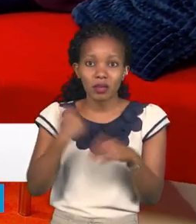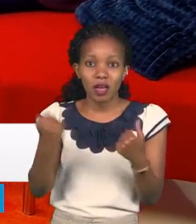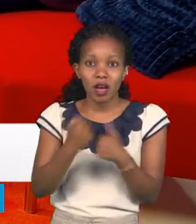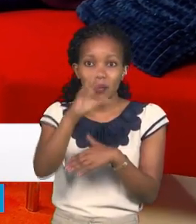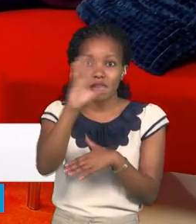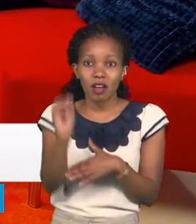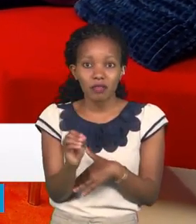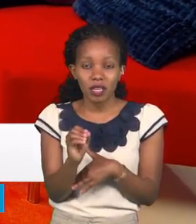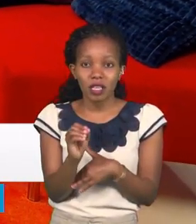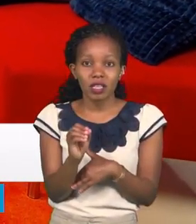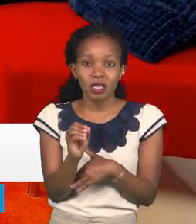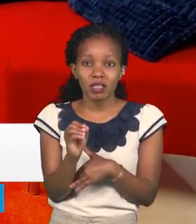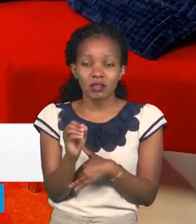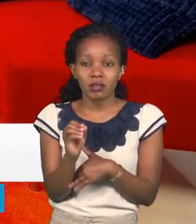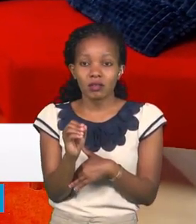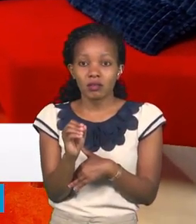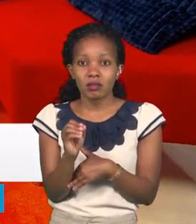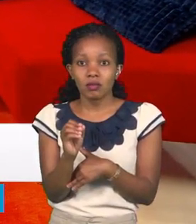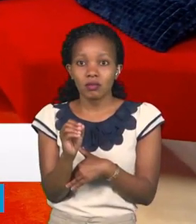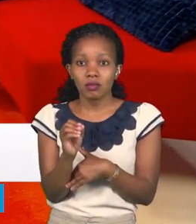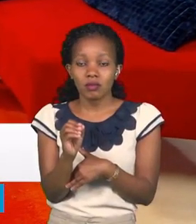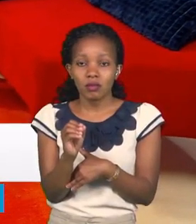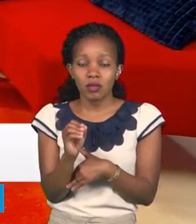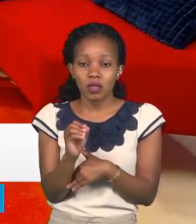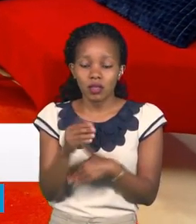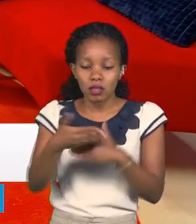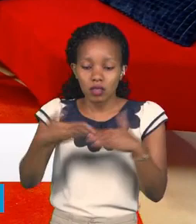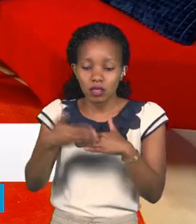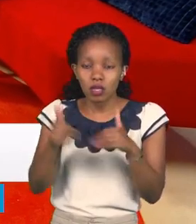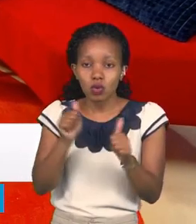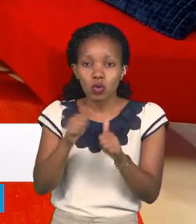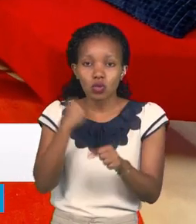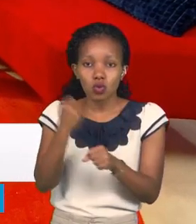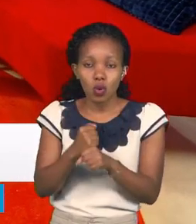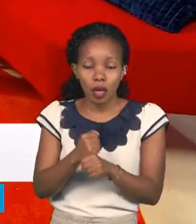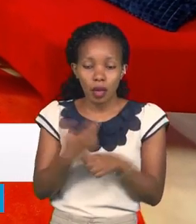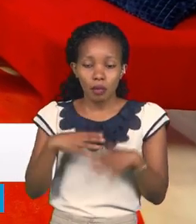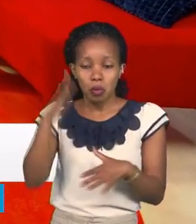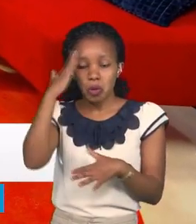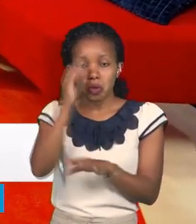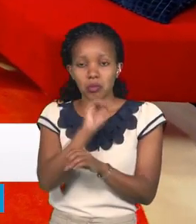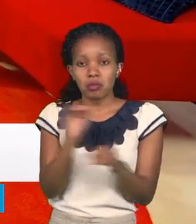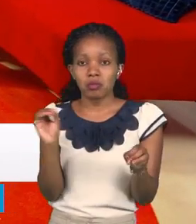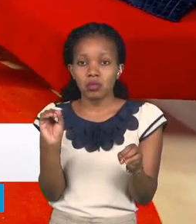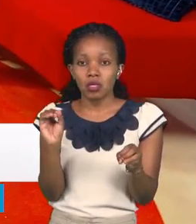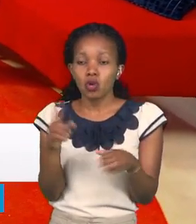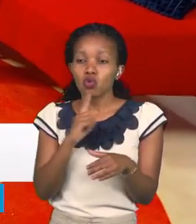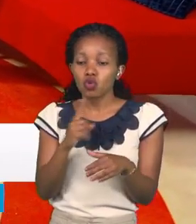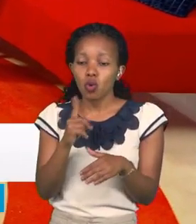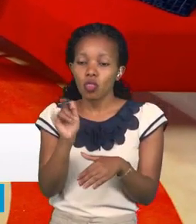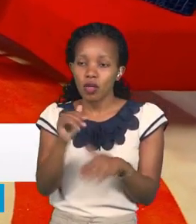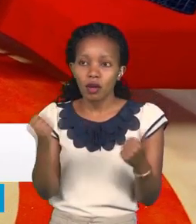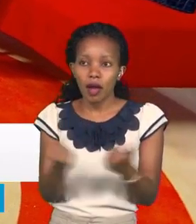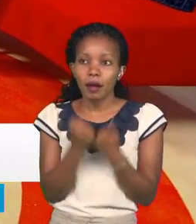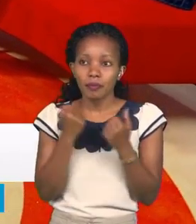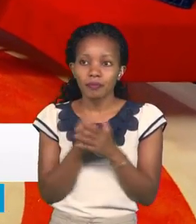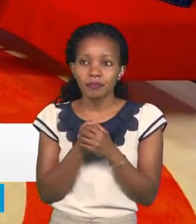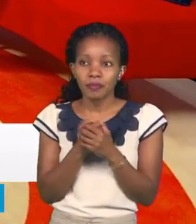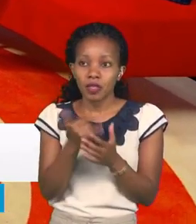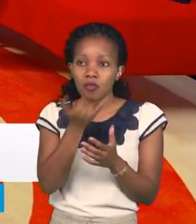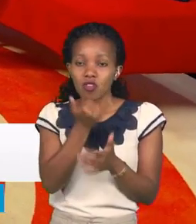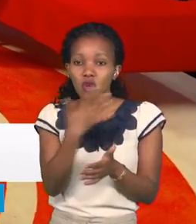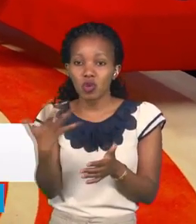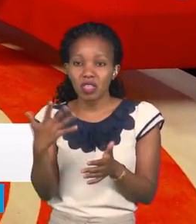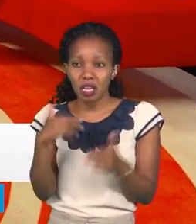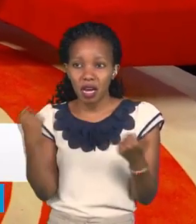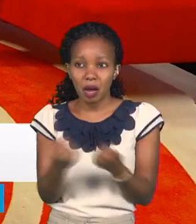Africa, like pheochromocytoma, you know, the kind of surgery that we did, but nobody knows, you know? Yeah. So that's what it happens. Right. But the wrong thing